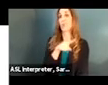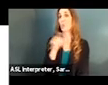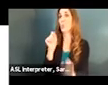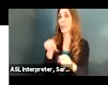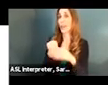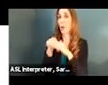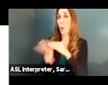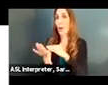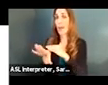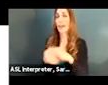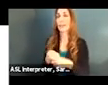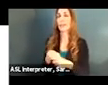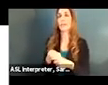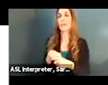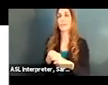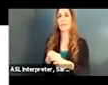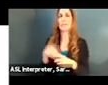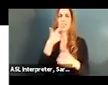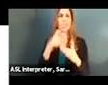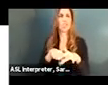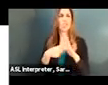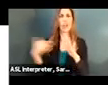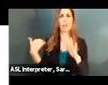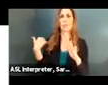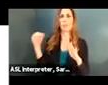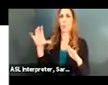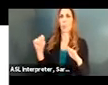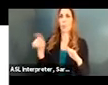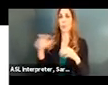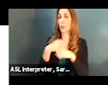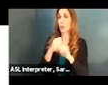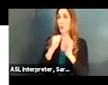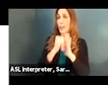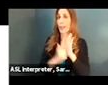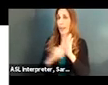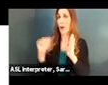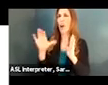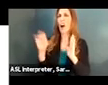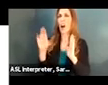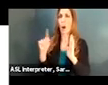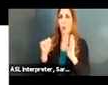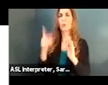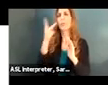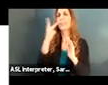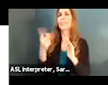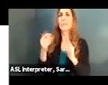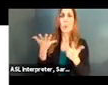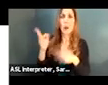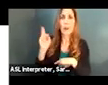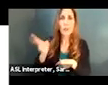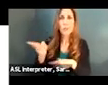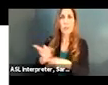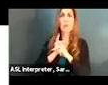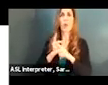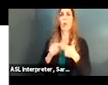go in, and this just started in October, you can go in and create an account And then you can see your loan history. You can see